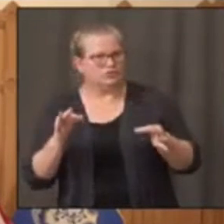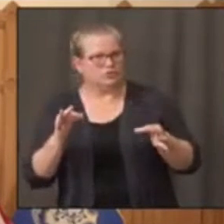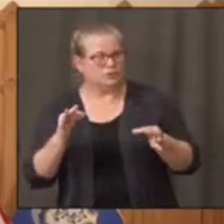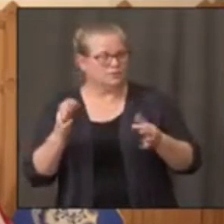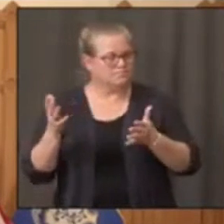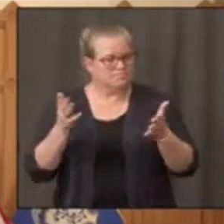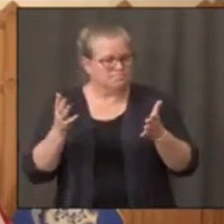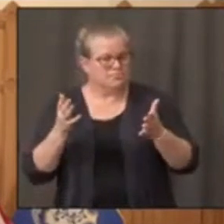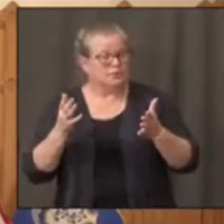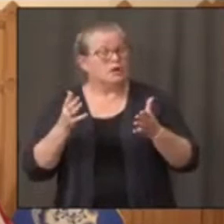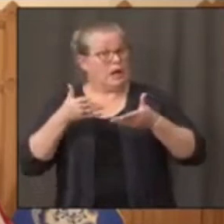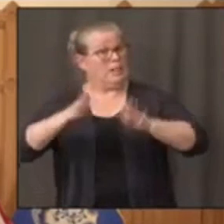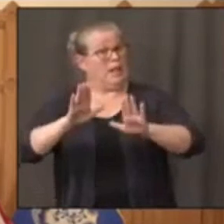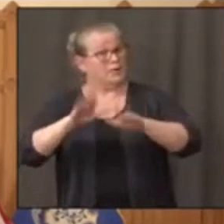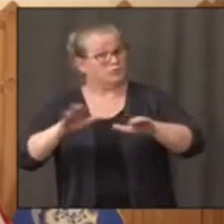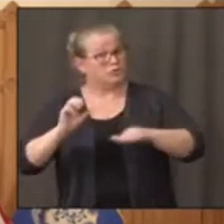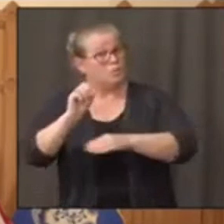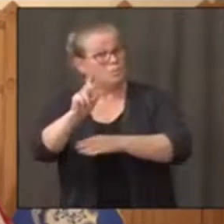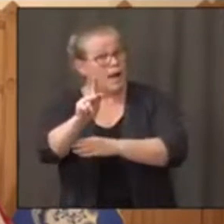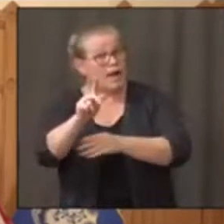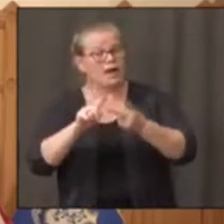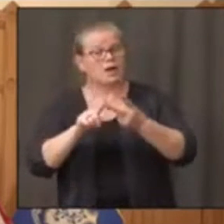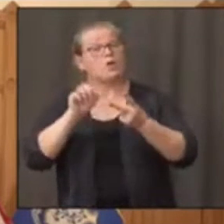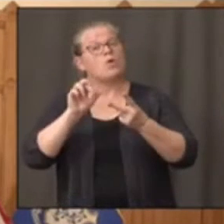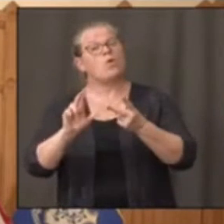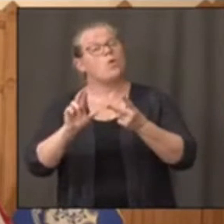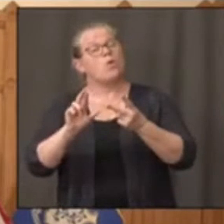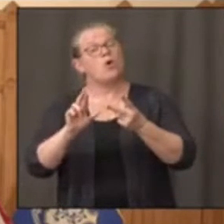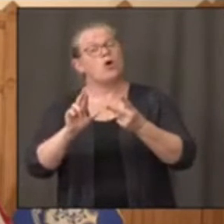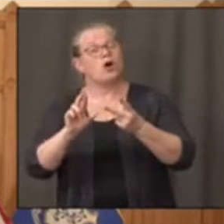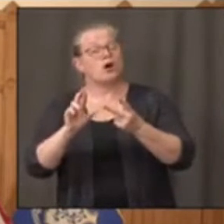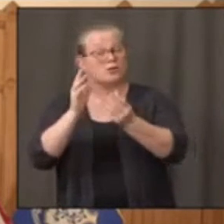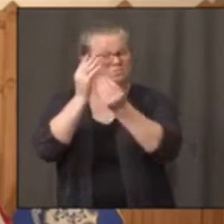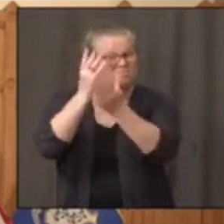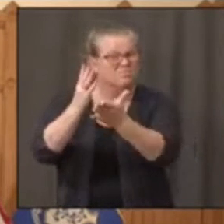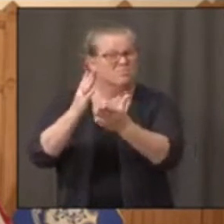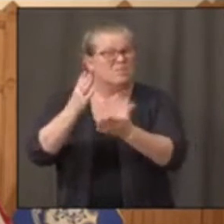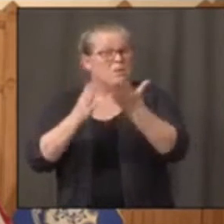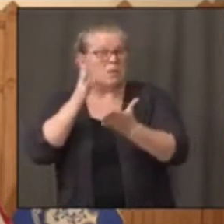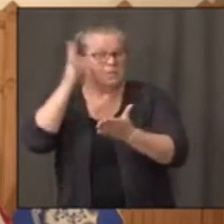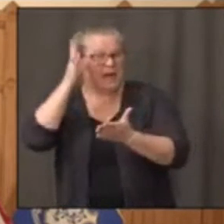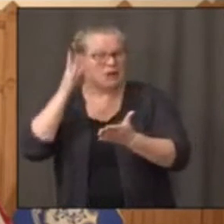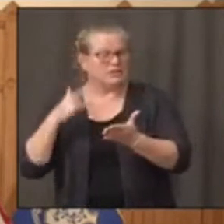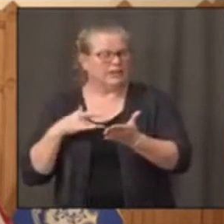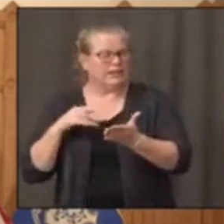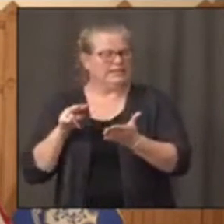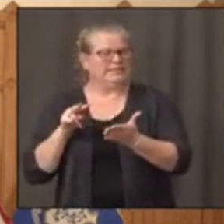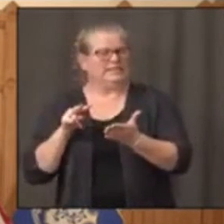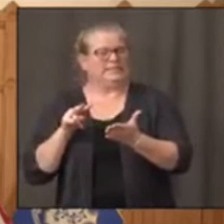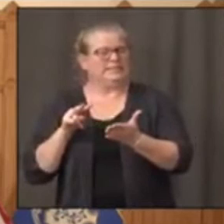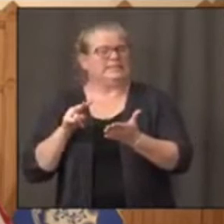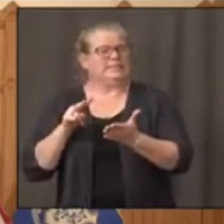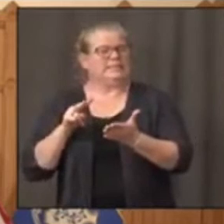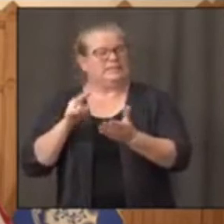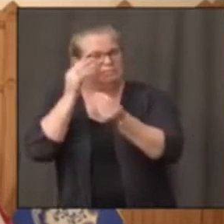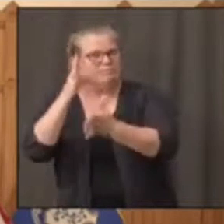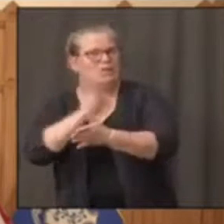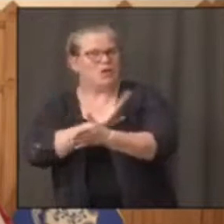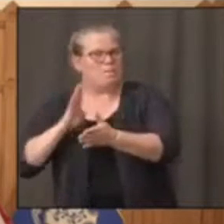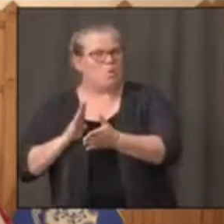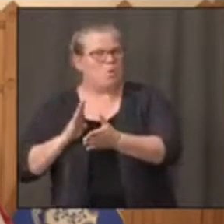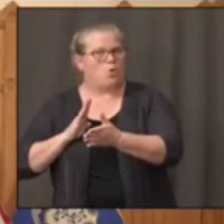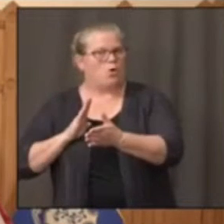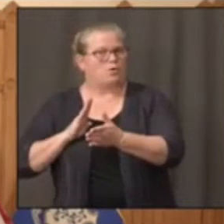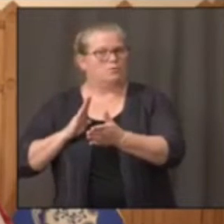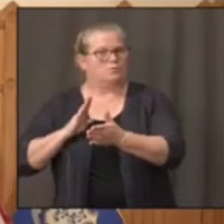board that you need to go to a different model, whether it's coming in shifts, some of the other options that